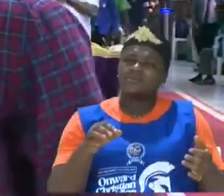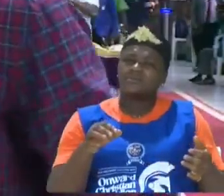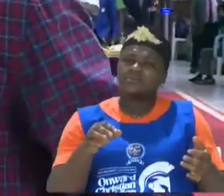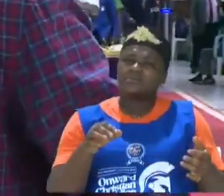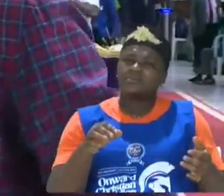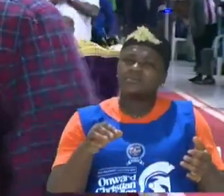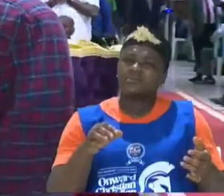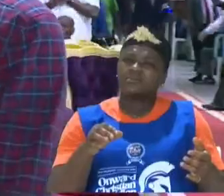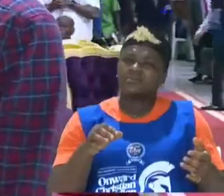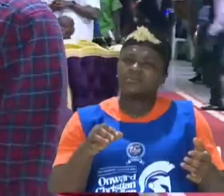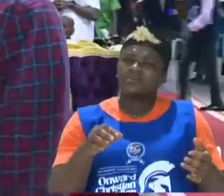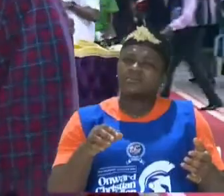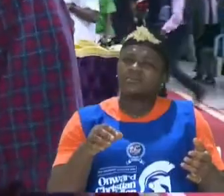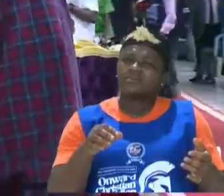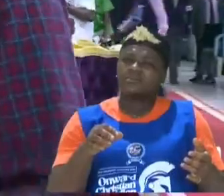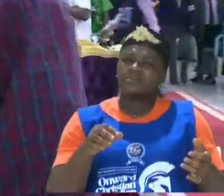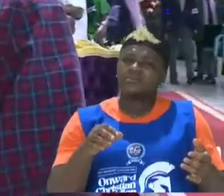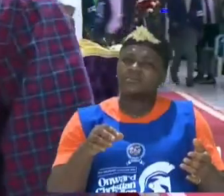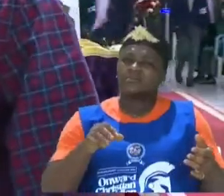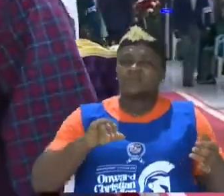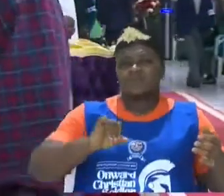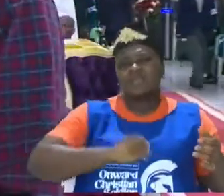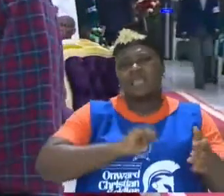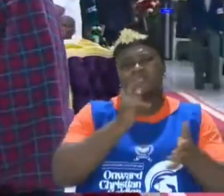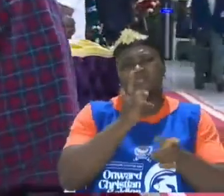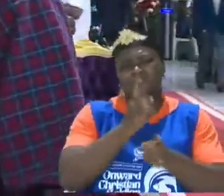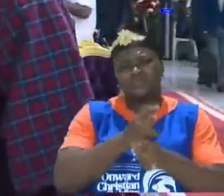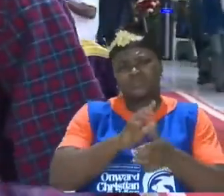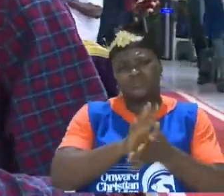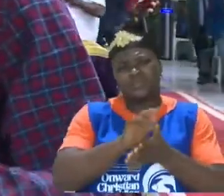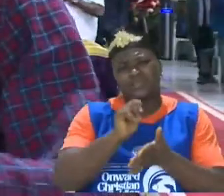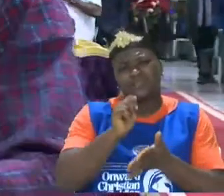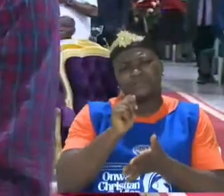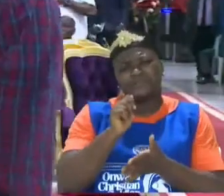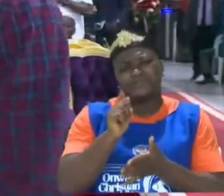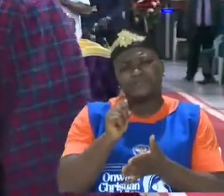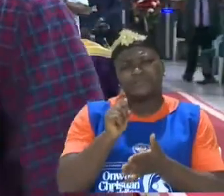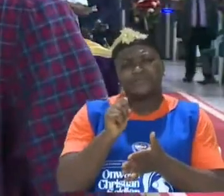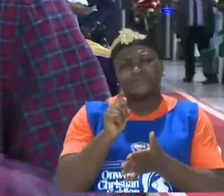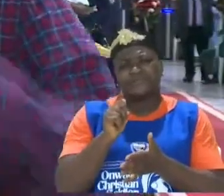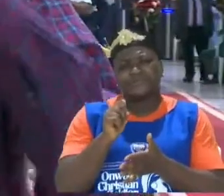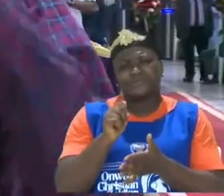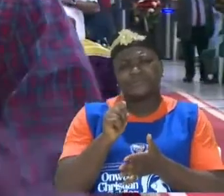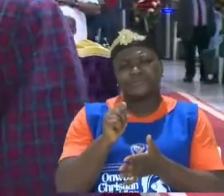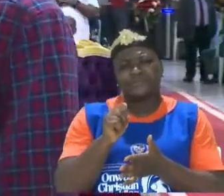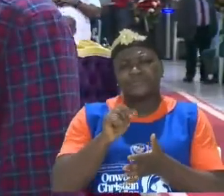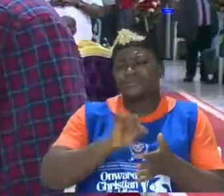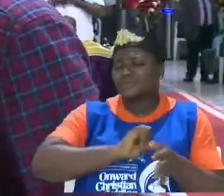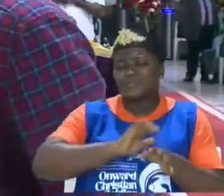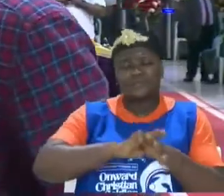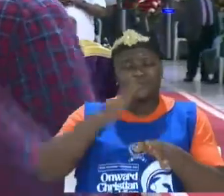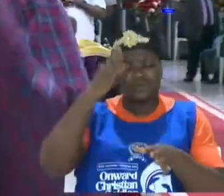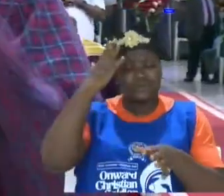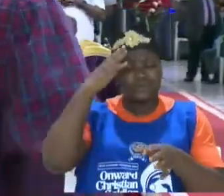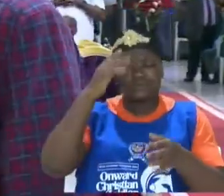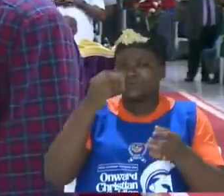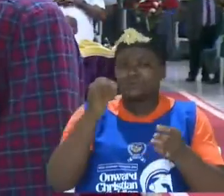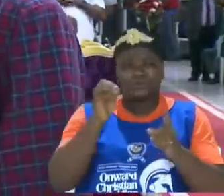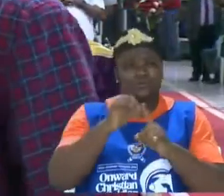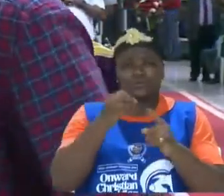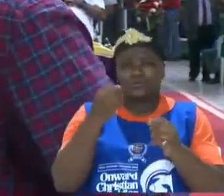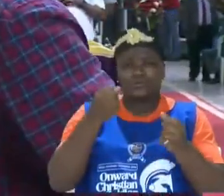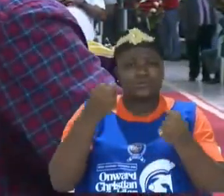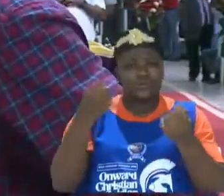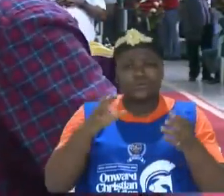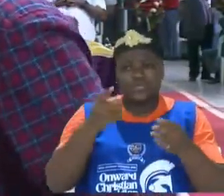better. So eventually, I just believe that they were talking to me because I was wondering what is life about, because I didn't know too much about myself because of what was going on.